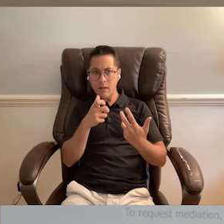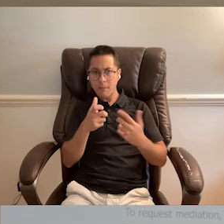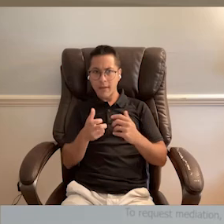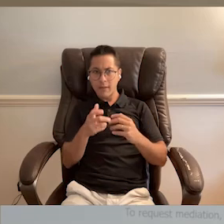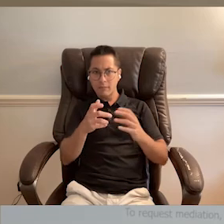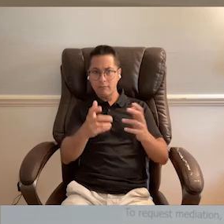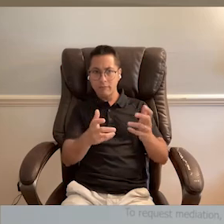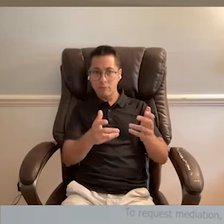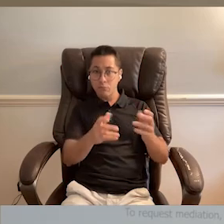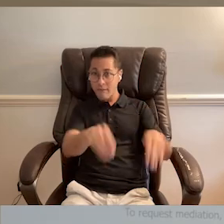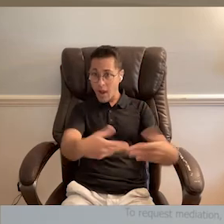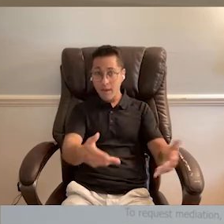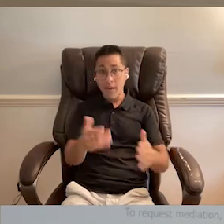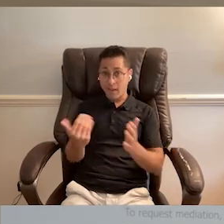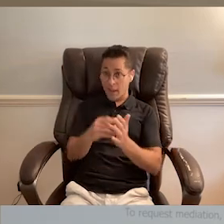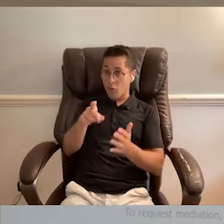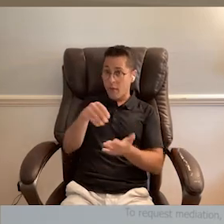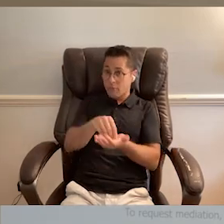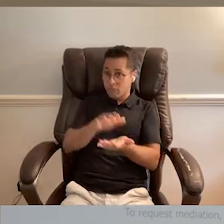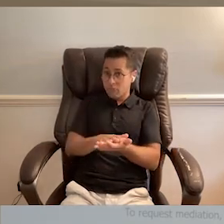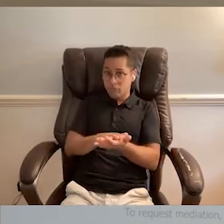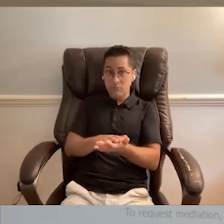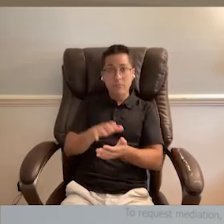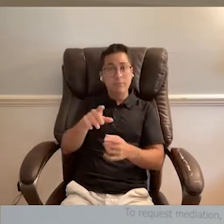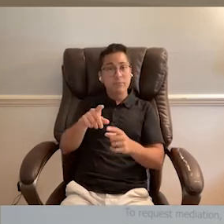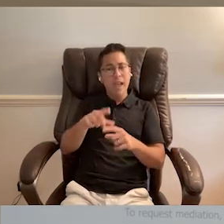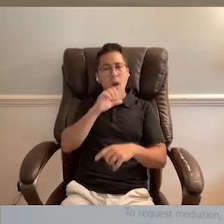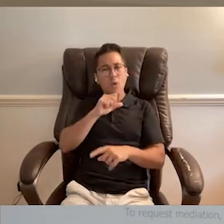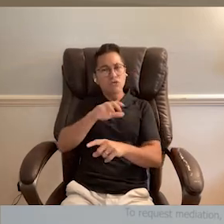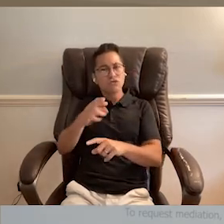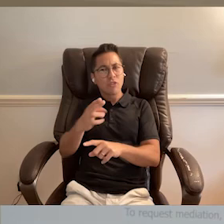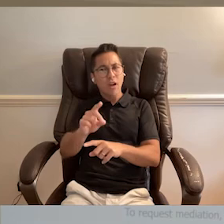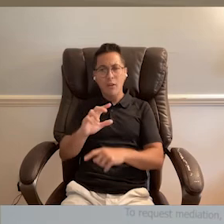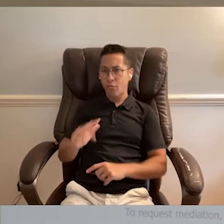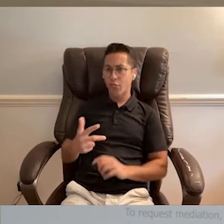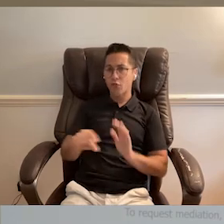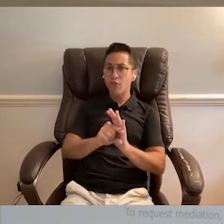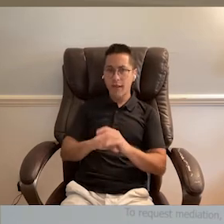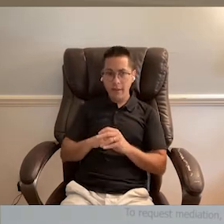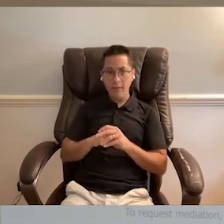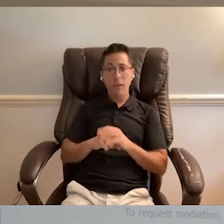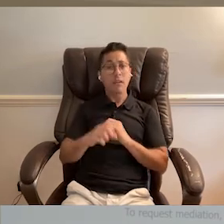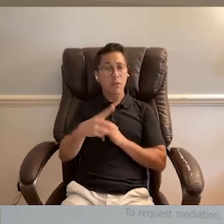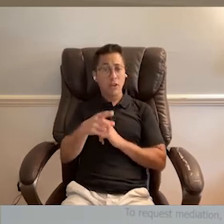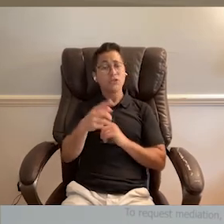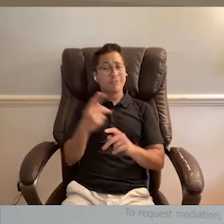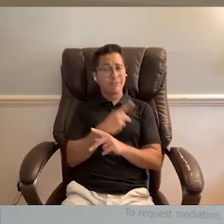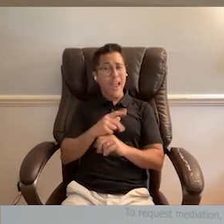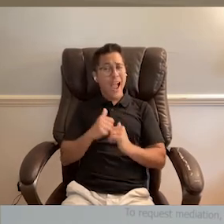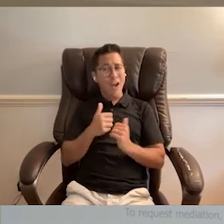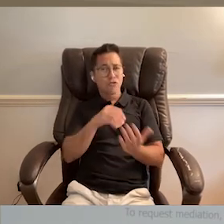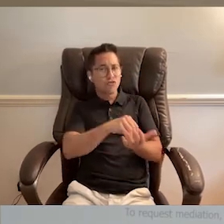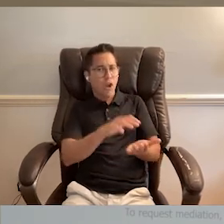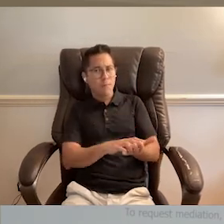you need to document, depends how old's your child? 3rd grade. Okay, so you find a way to document it, and again,